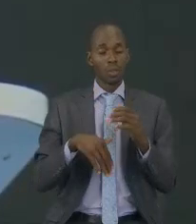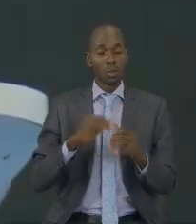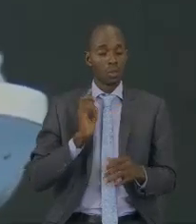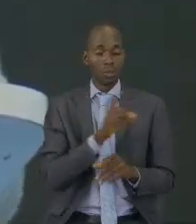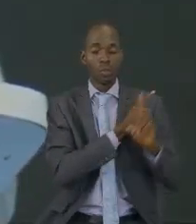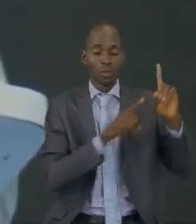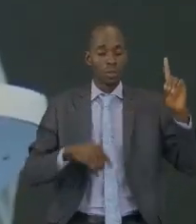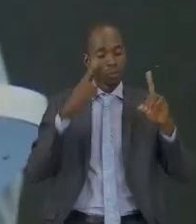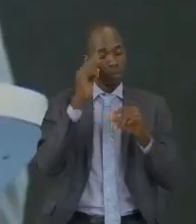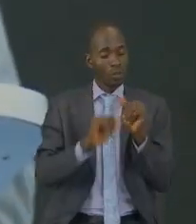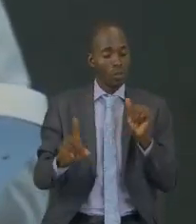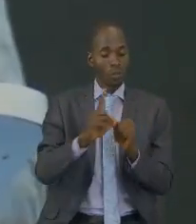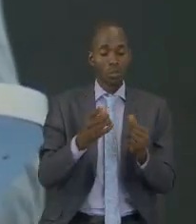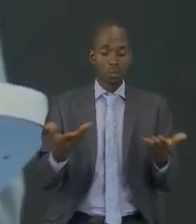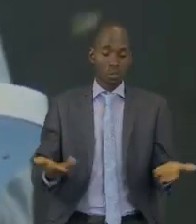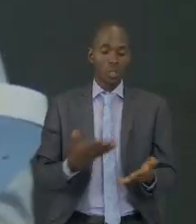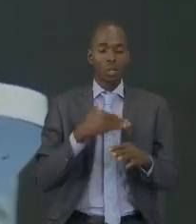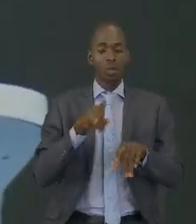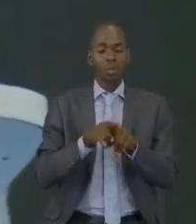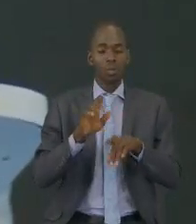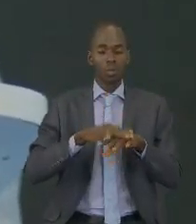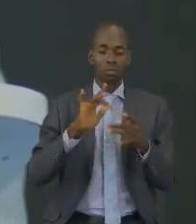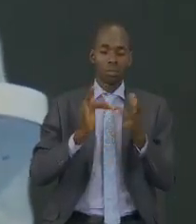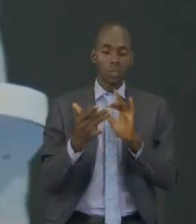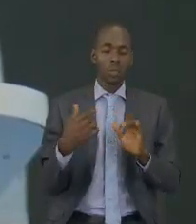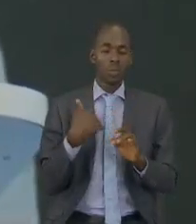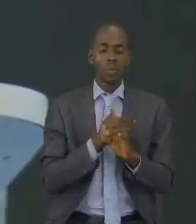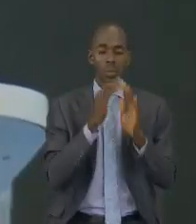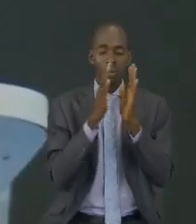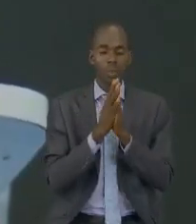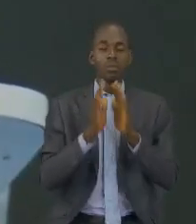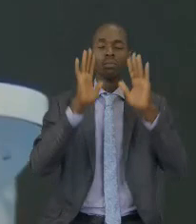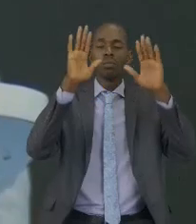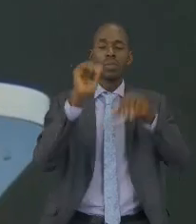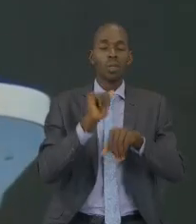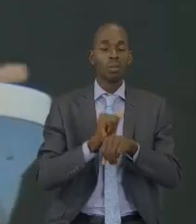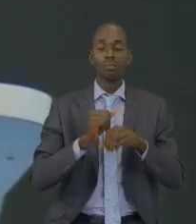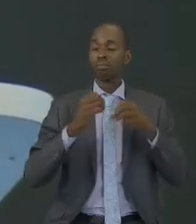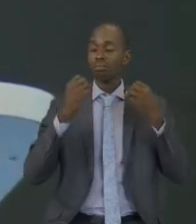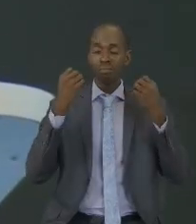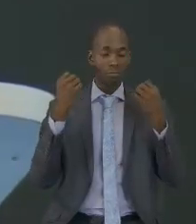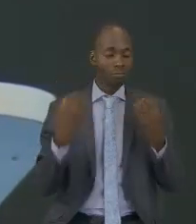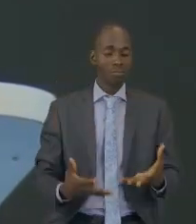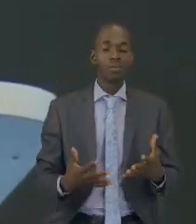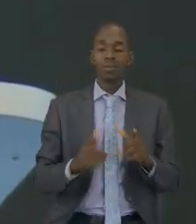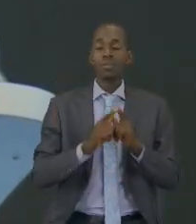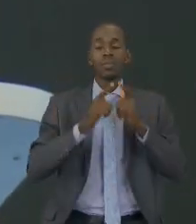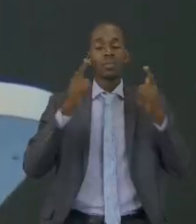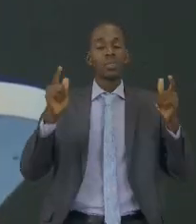here and online. We pray miracles galore, miracles